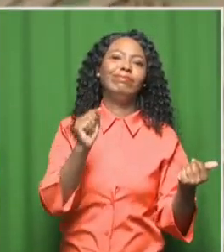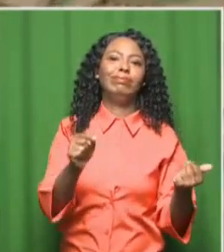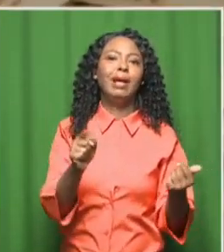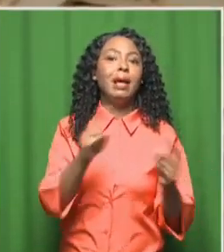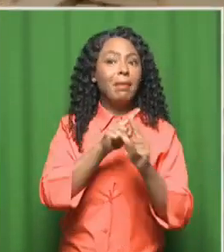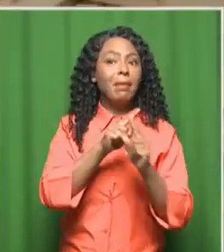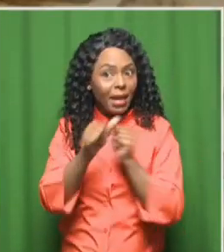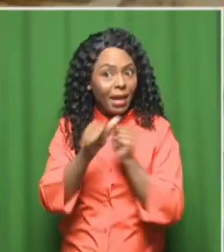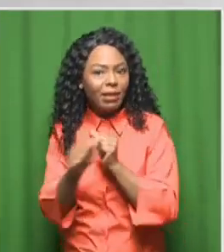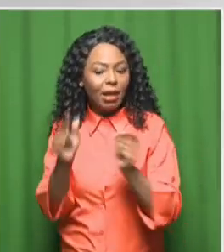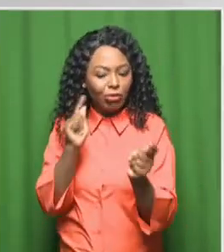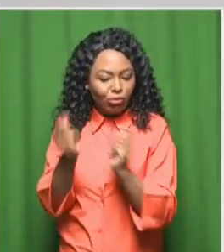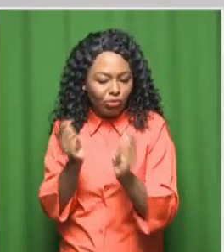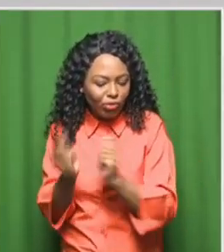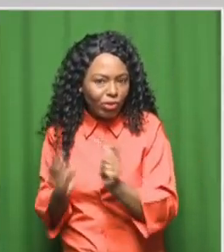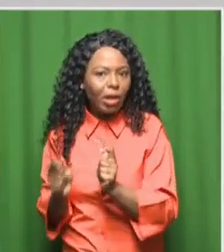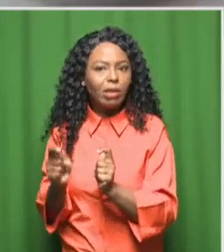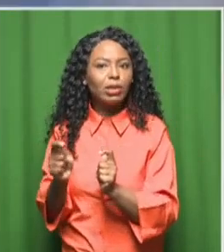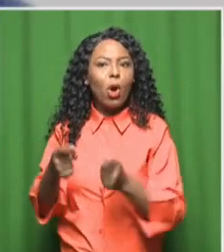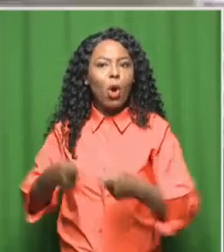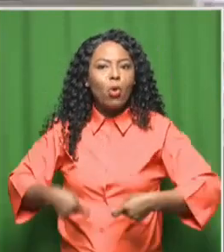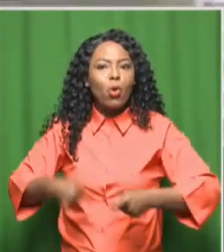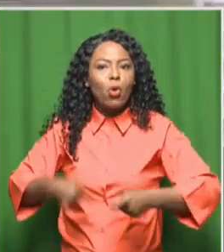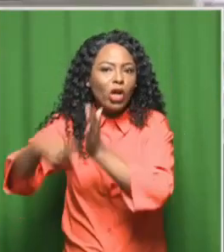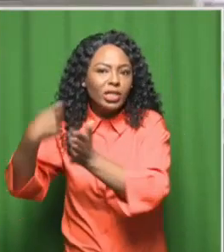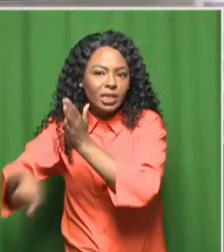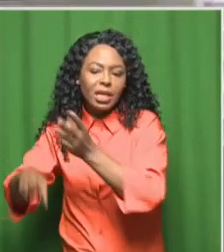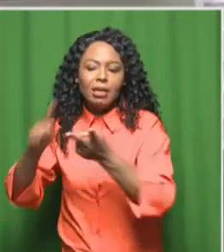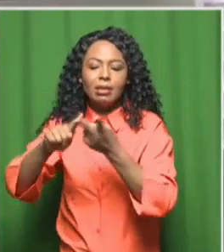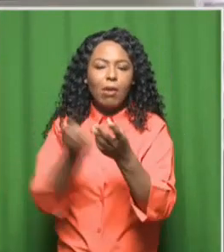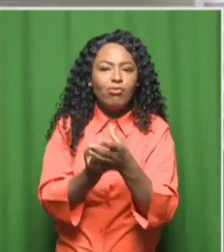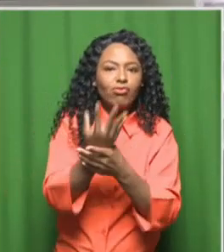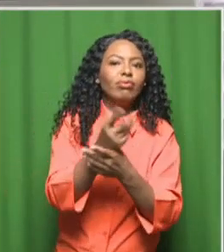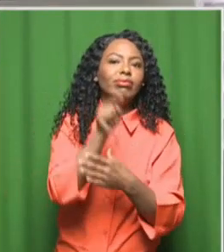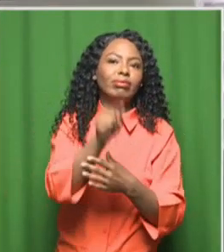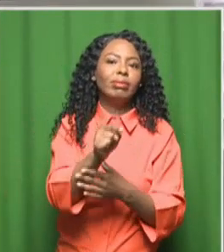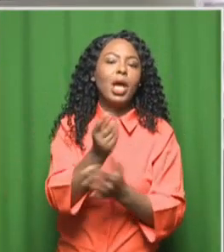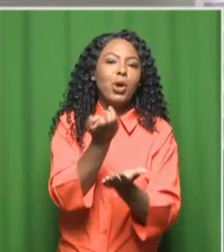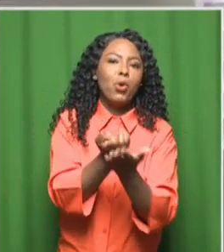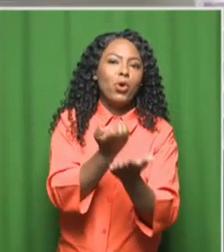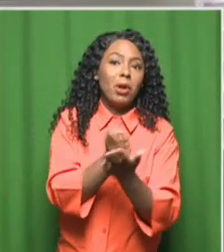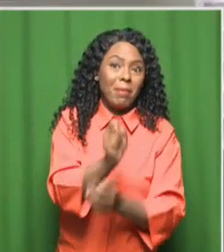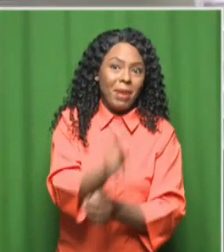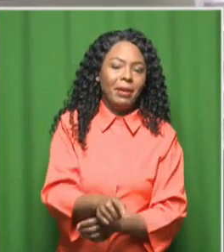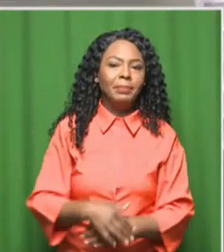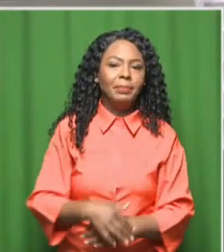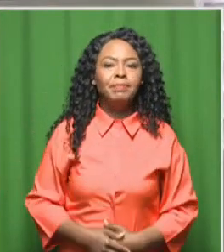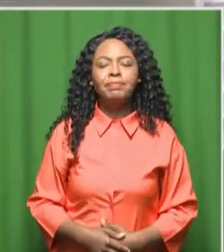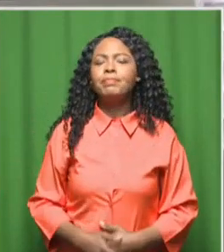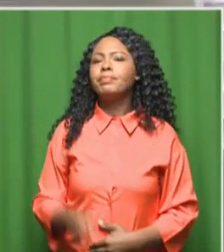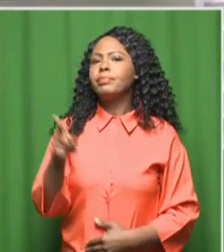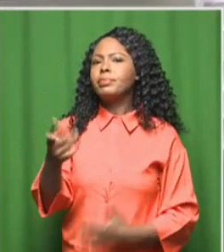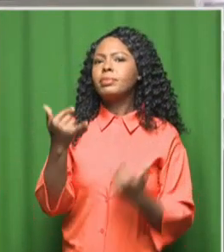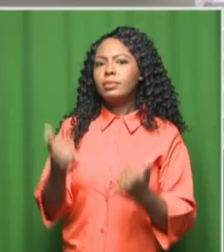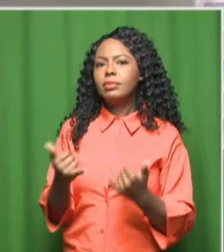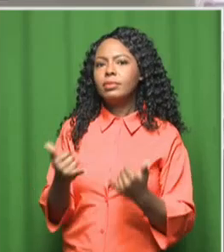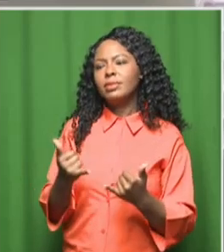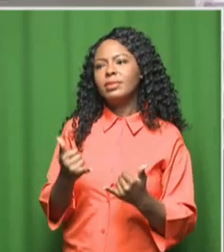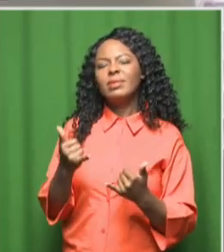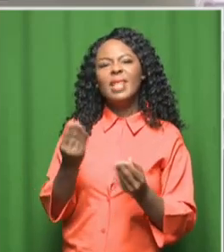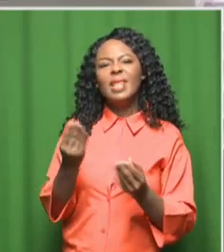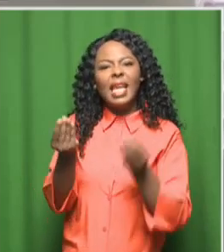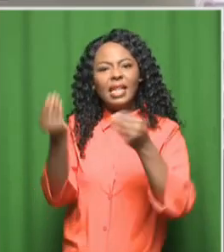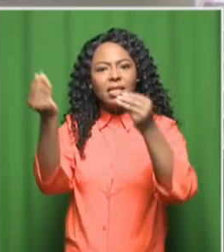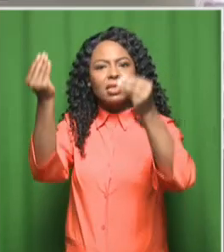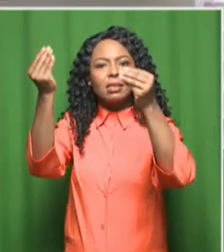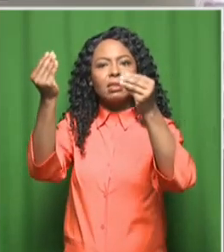and make sure that you start to grow sustainably. And just as we round this up, Patrick, with regard to interest rates cut, do you